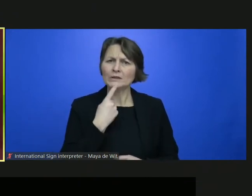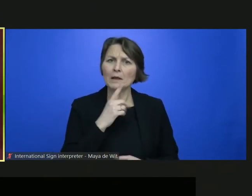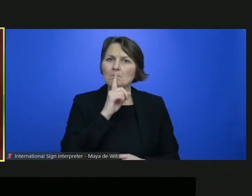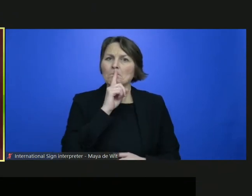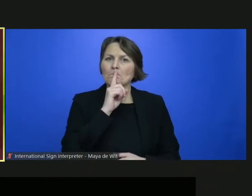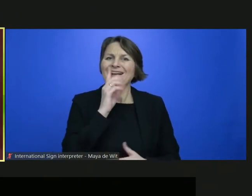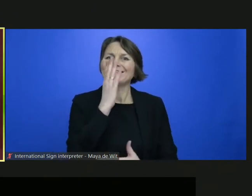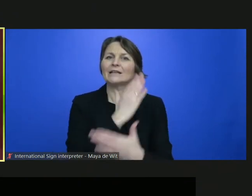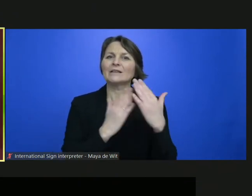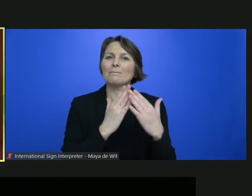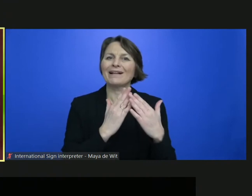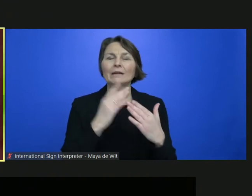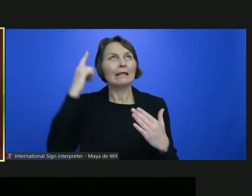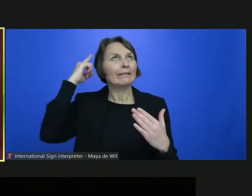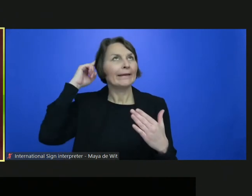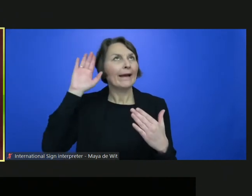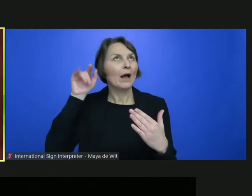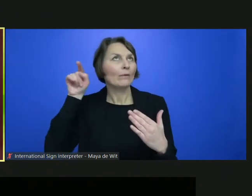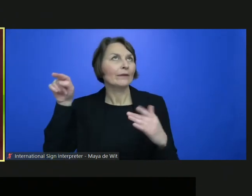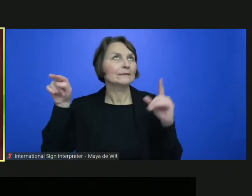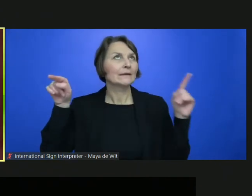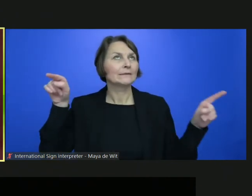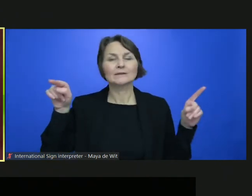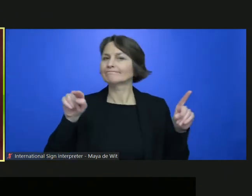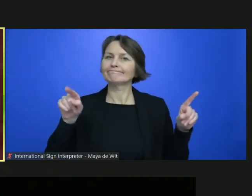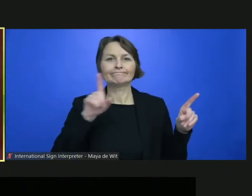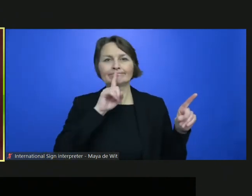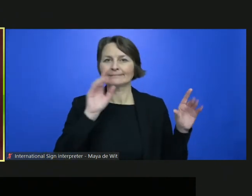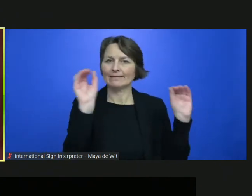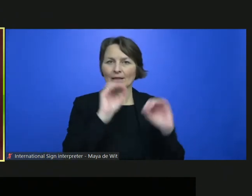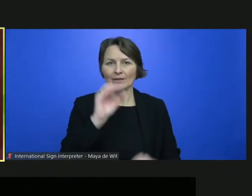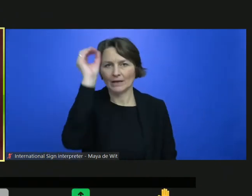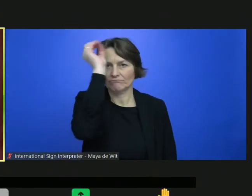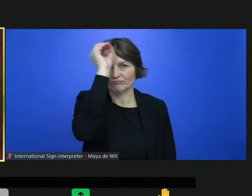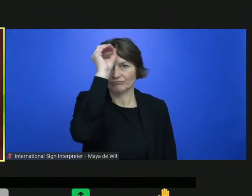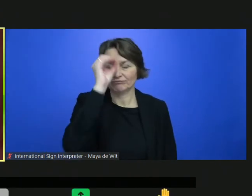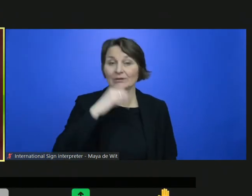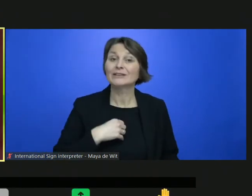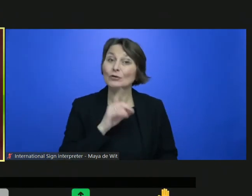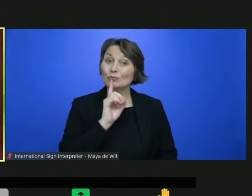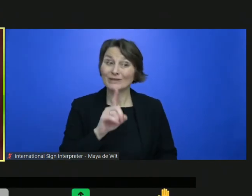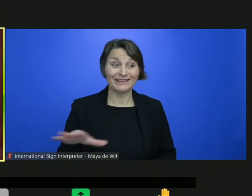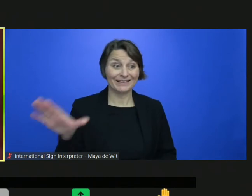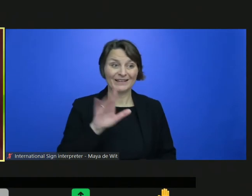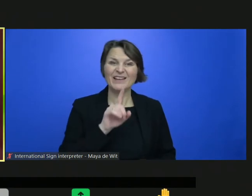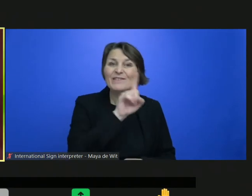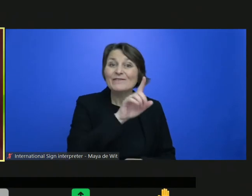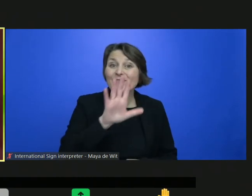of these tools on the people with disabilities that make up 15 to 20% of the population of any